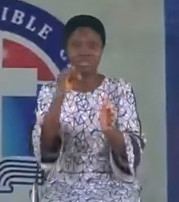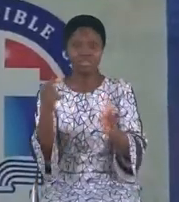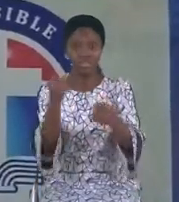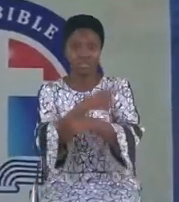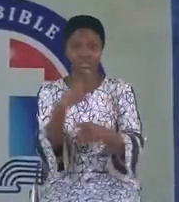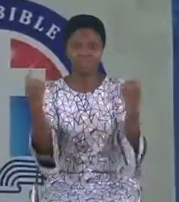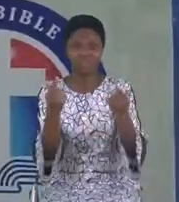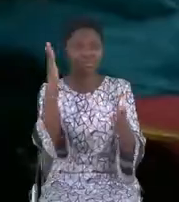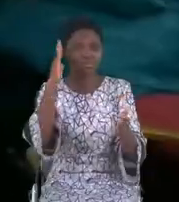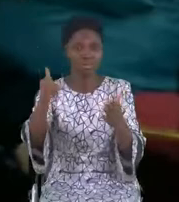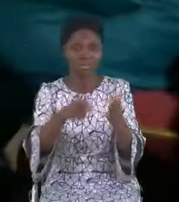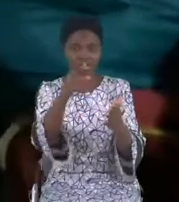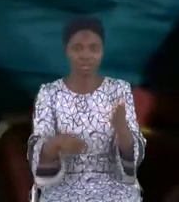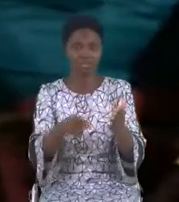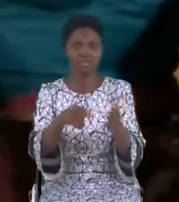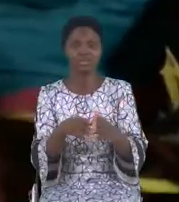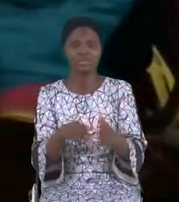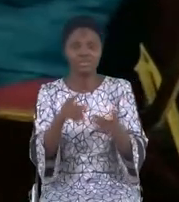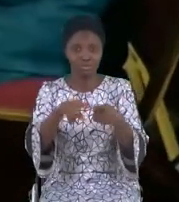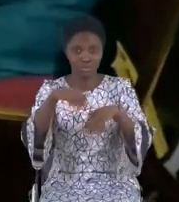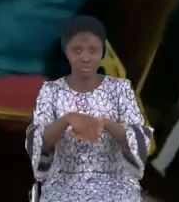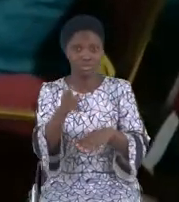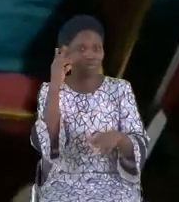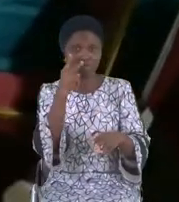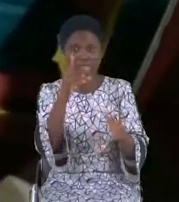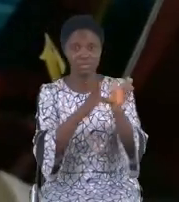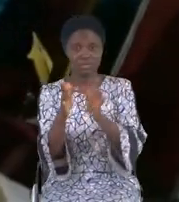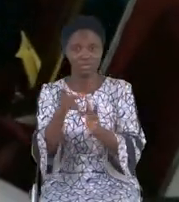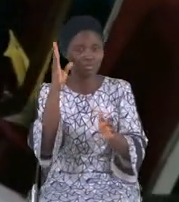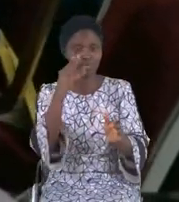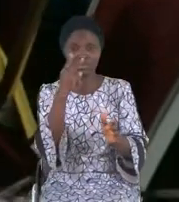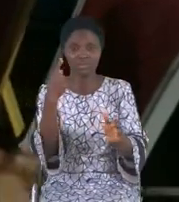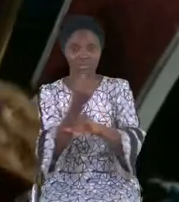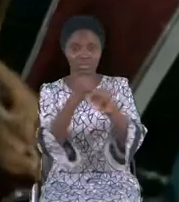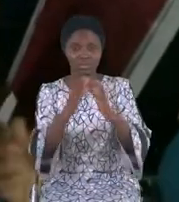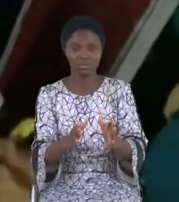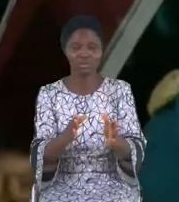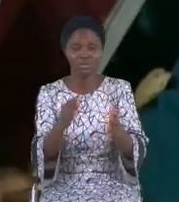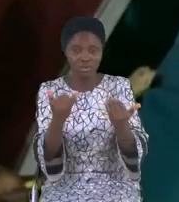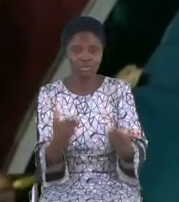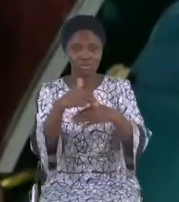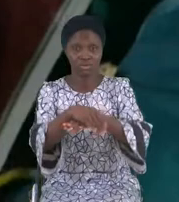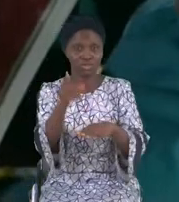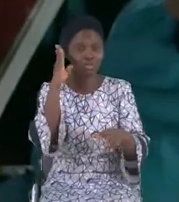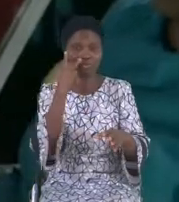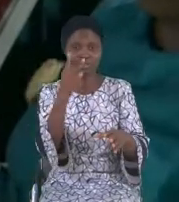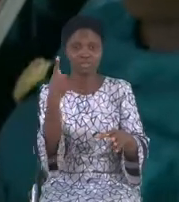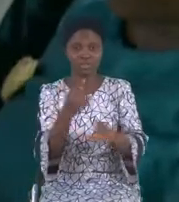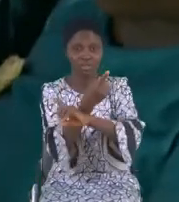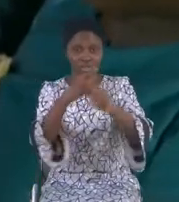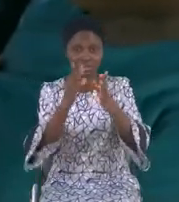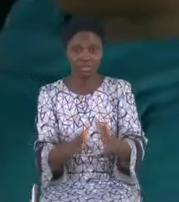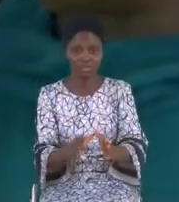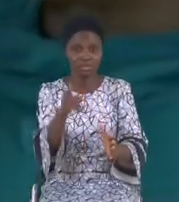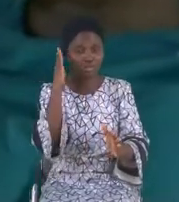we see jesus tonight we see the savior tonight we see the deliverer tonight we'll see the